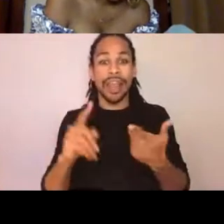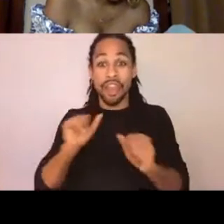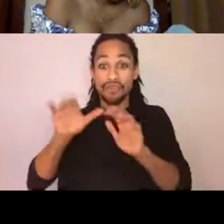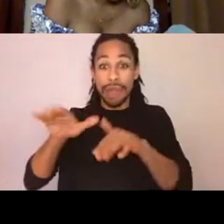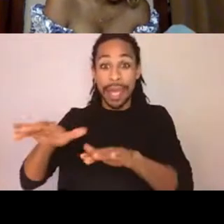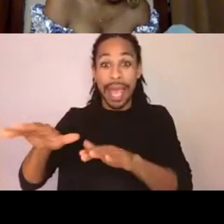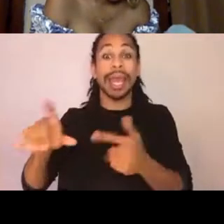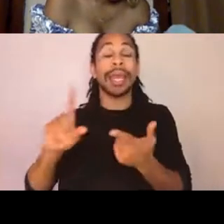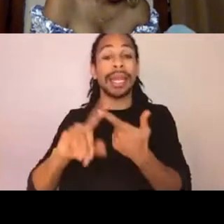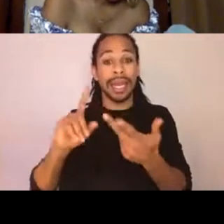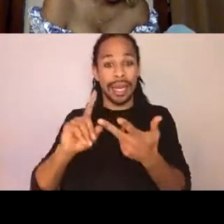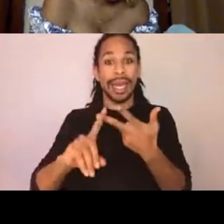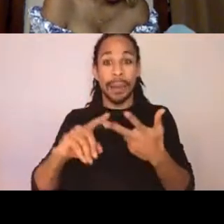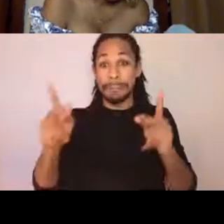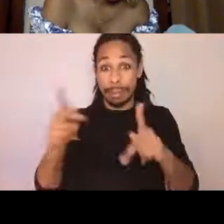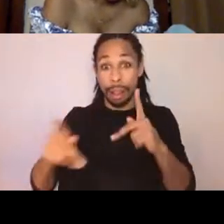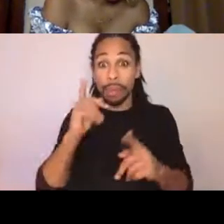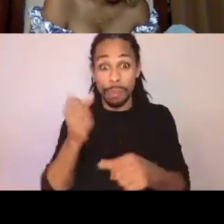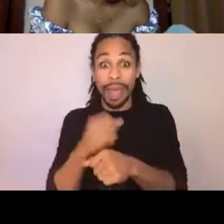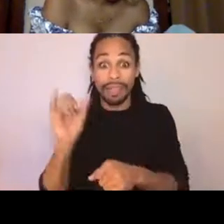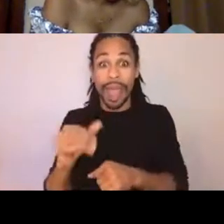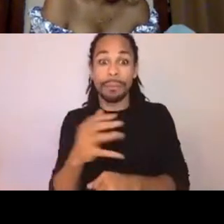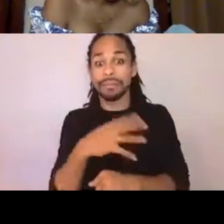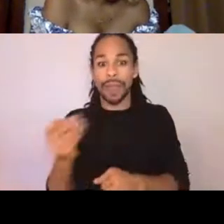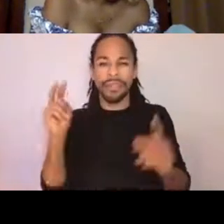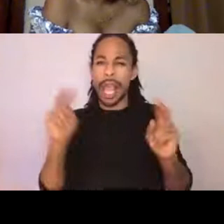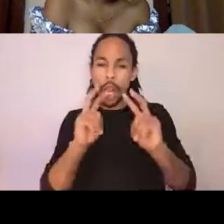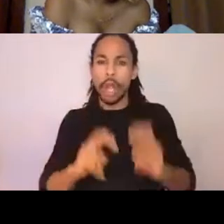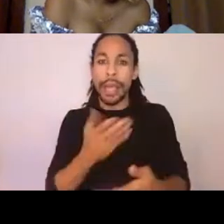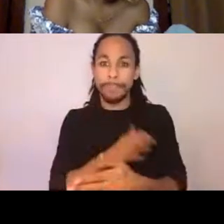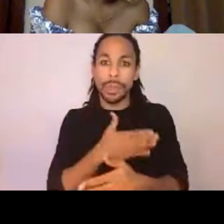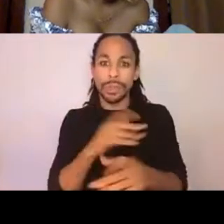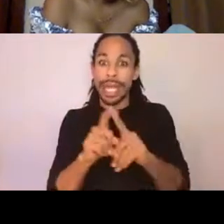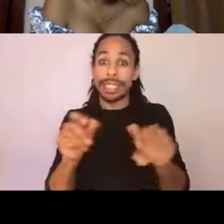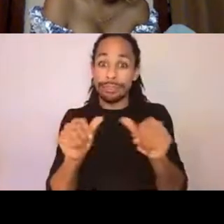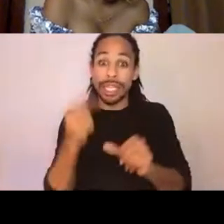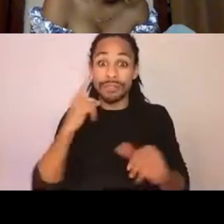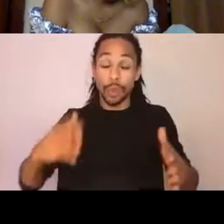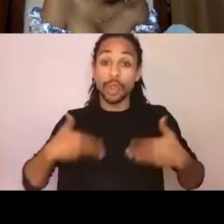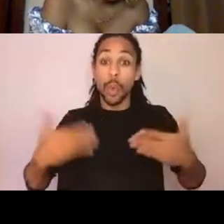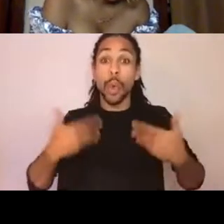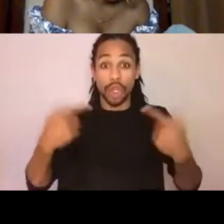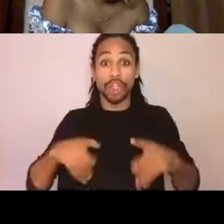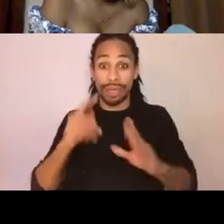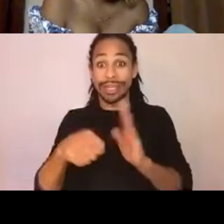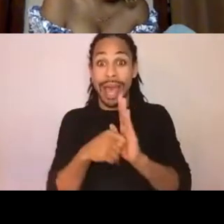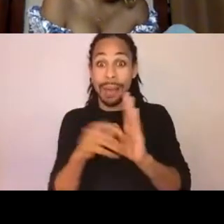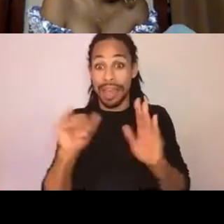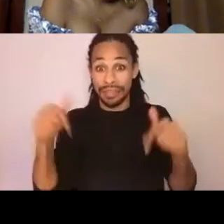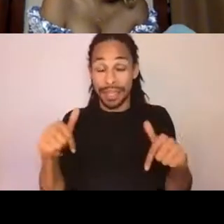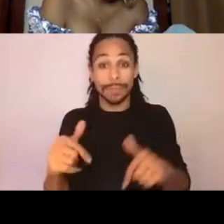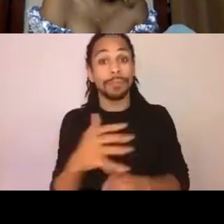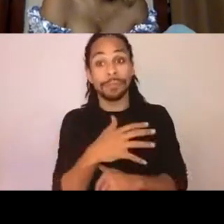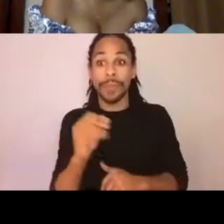making space for joy in a time like this. another project, but this is